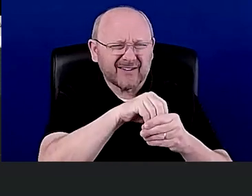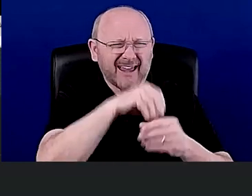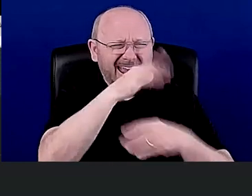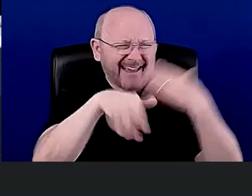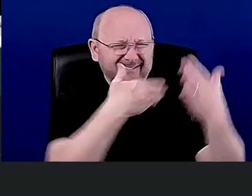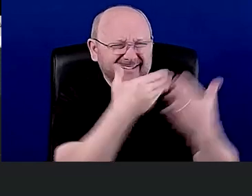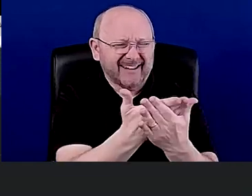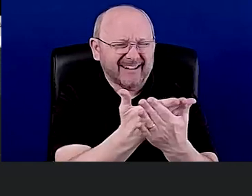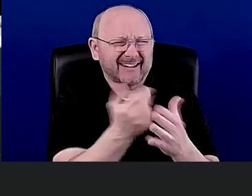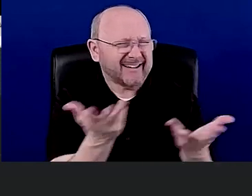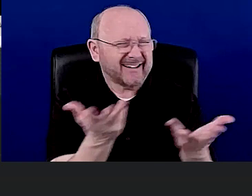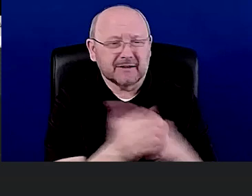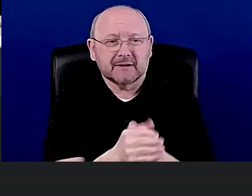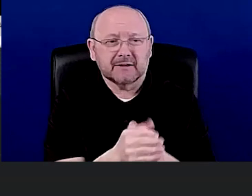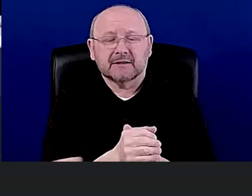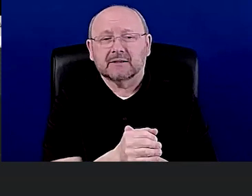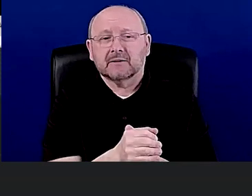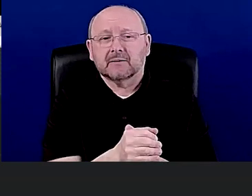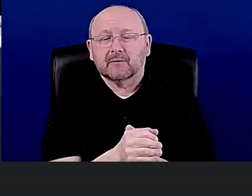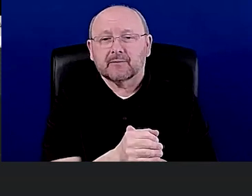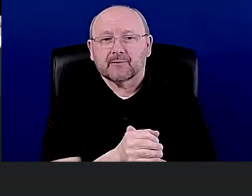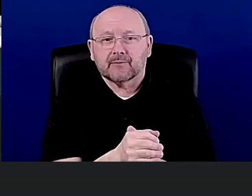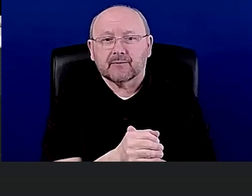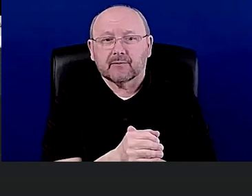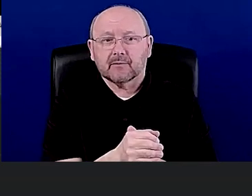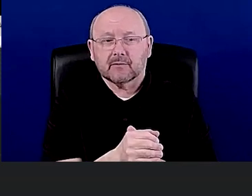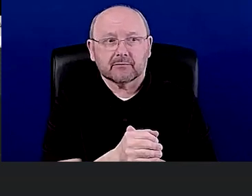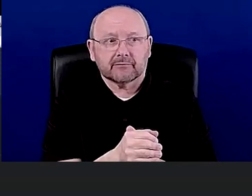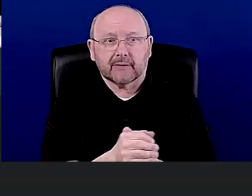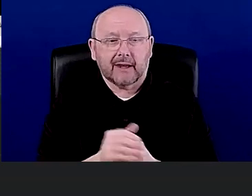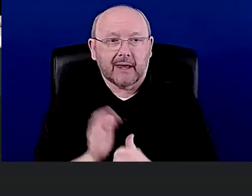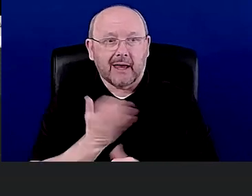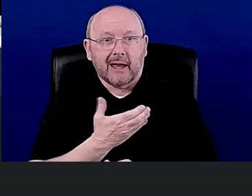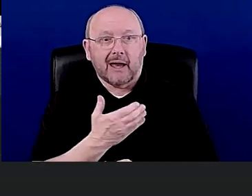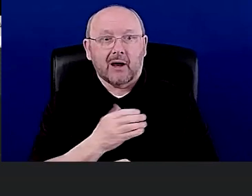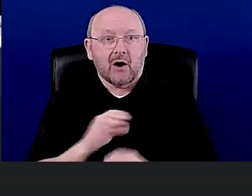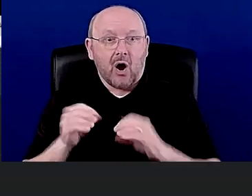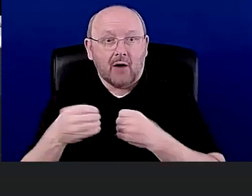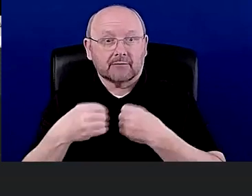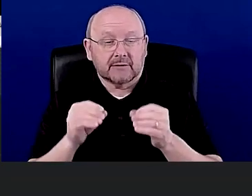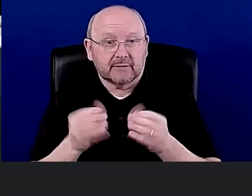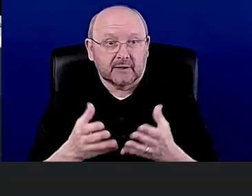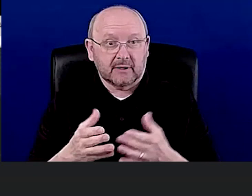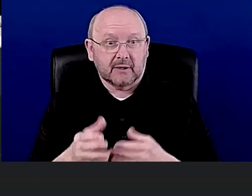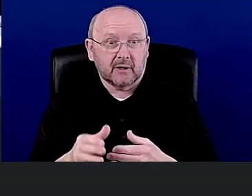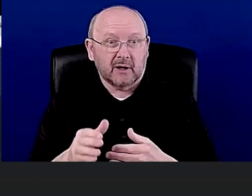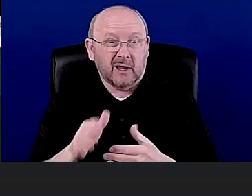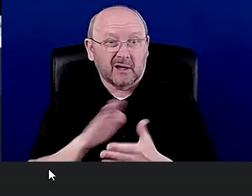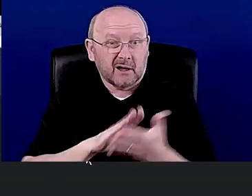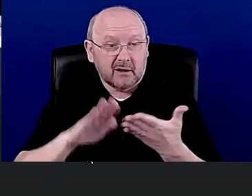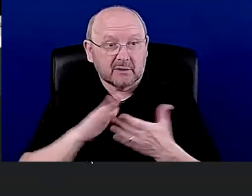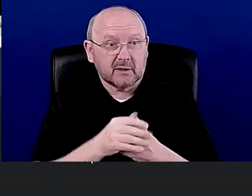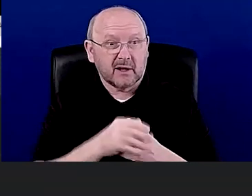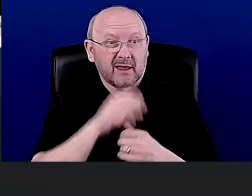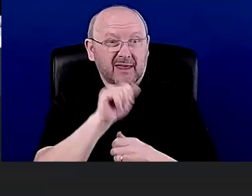out. But it's gonna be integrated into part of our own office suite here on campus, probably here soon. And so this is AI that's